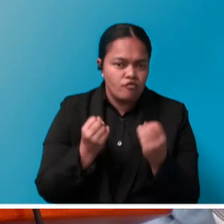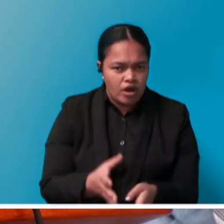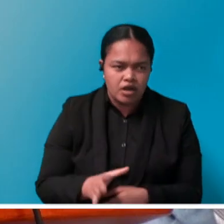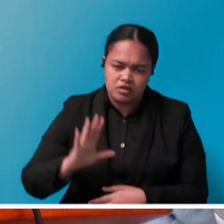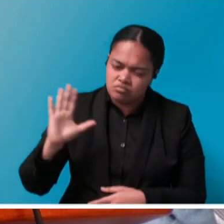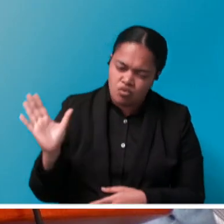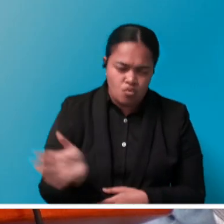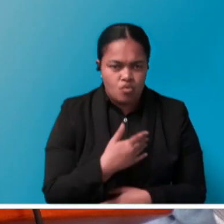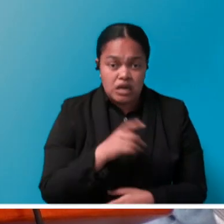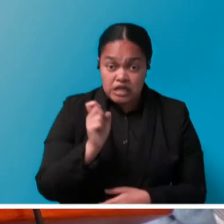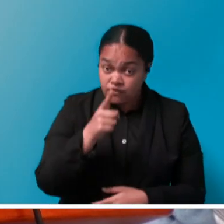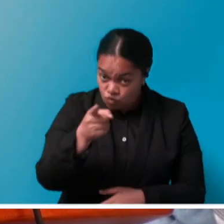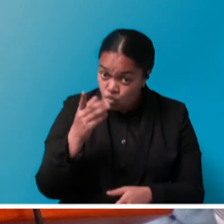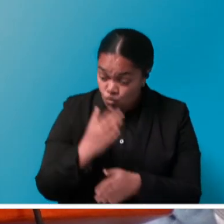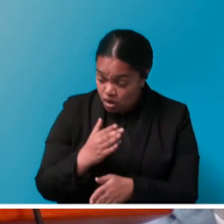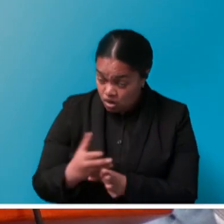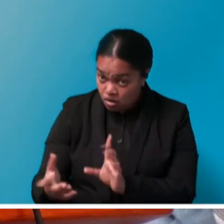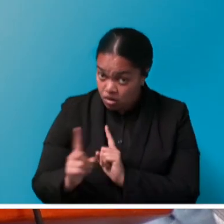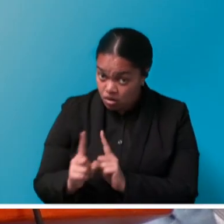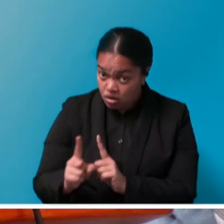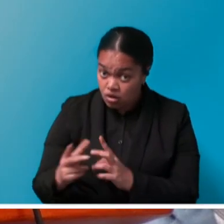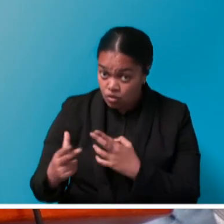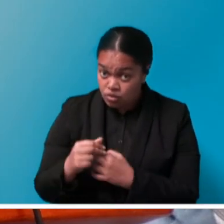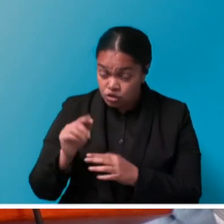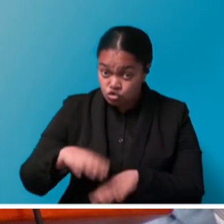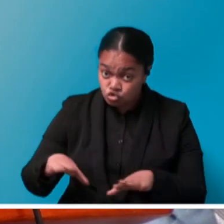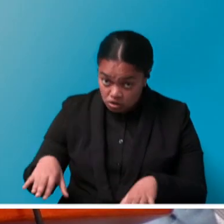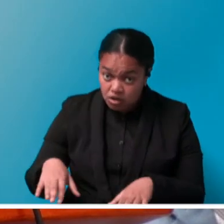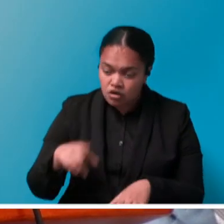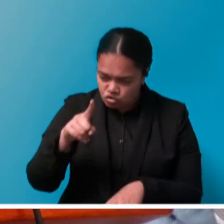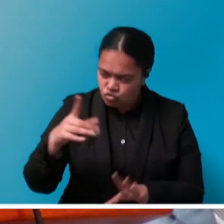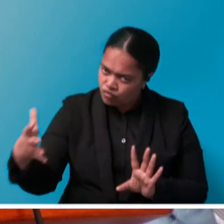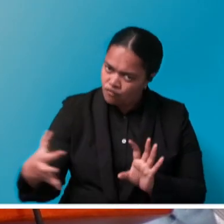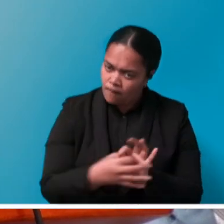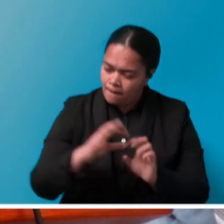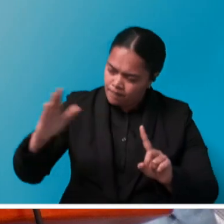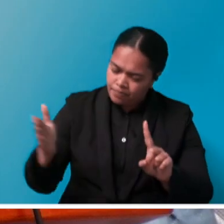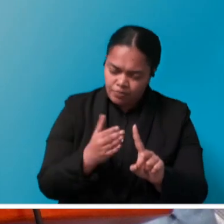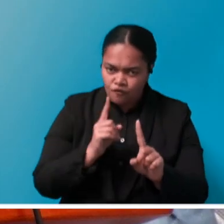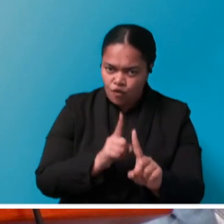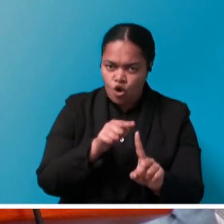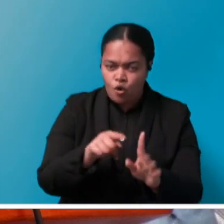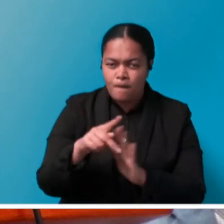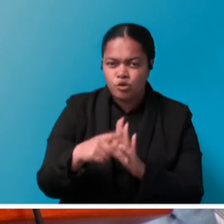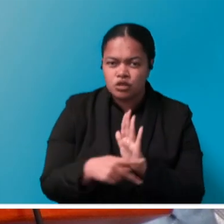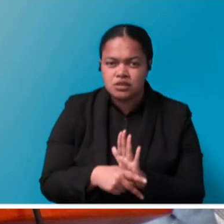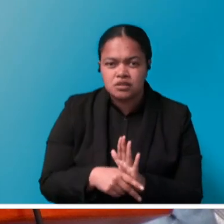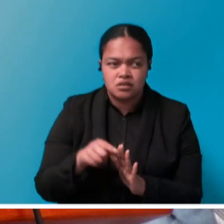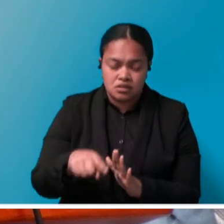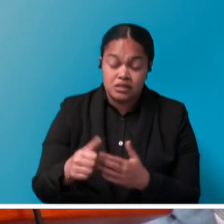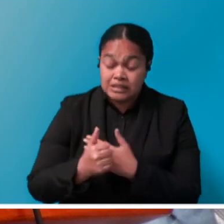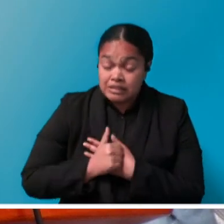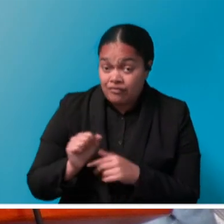simple terms, if you work with children, you are bound by this policy. This policy requires safe environments for children